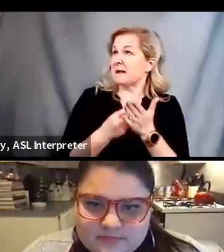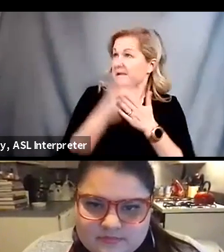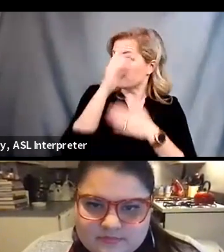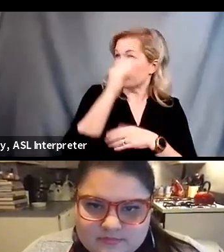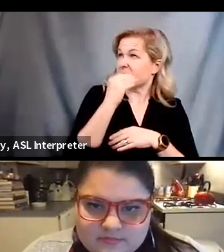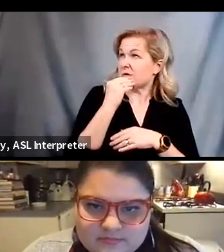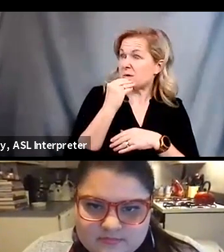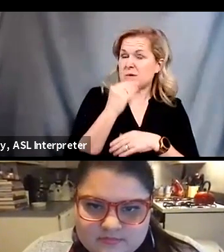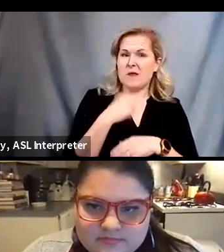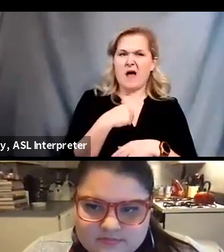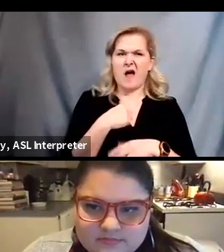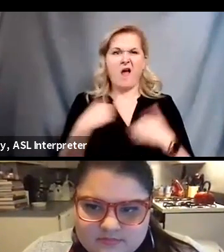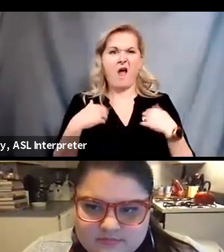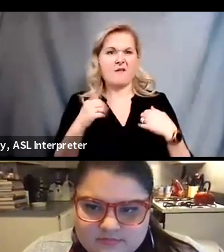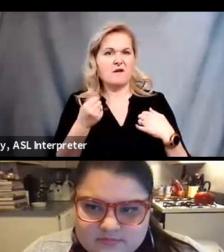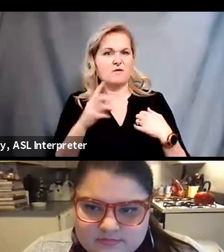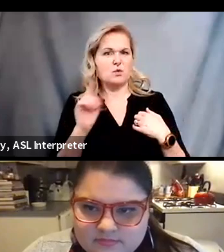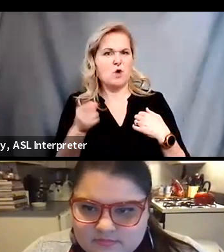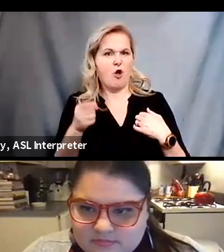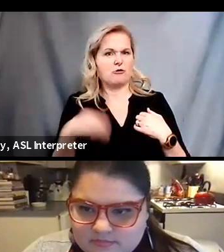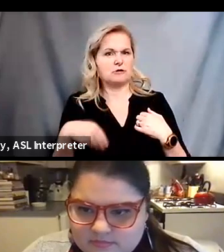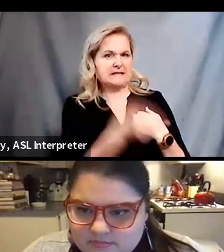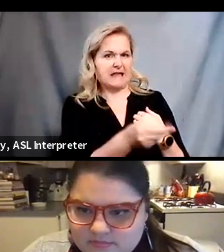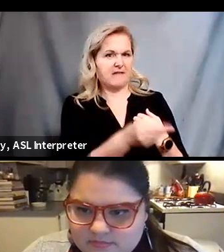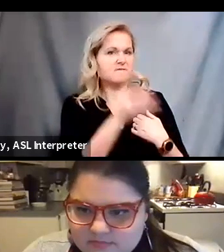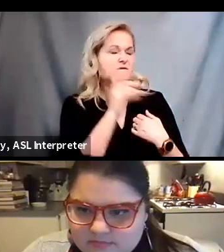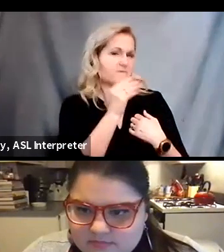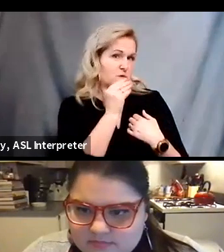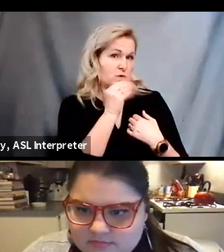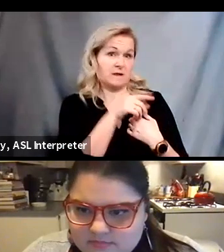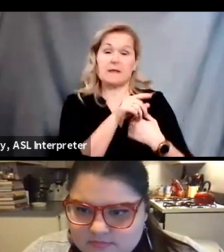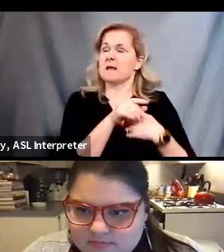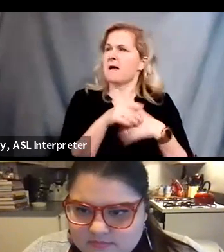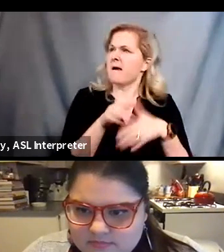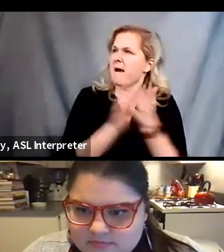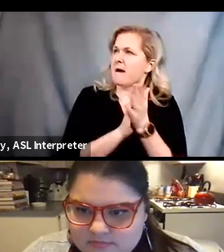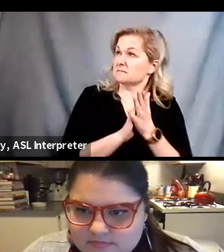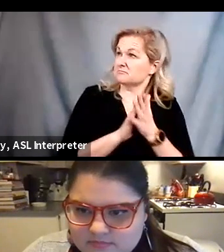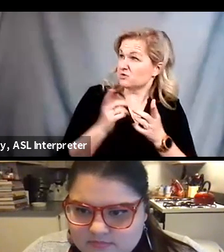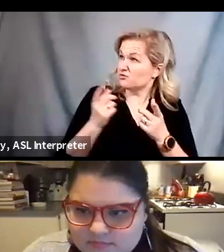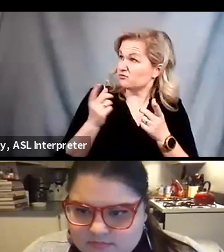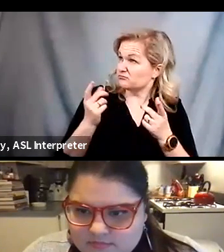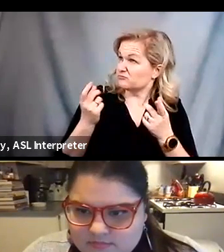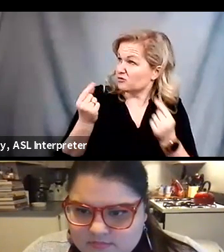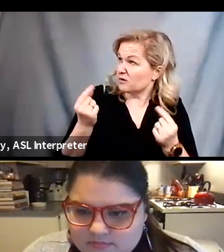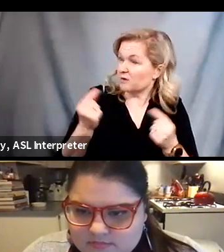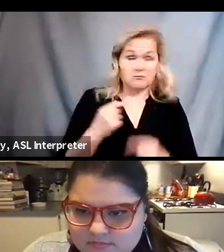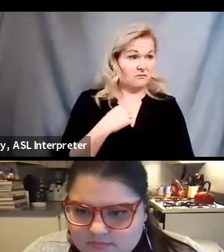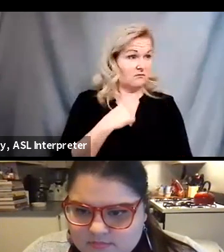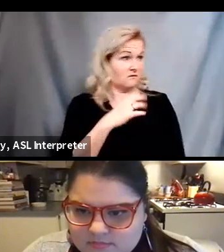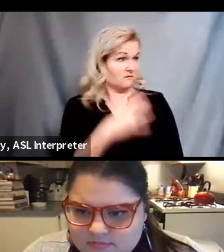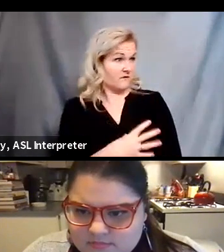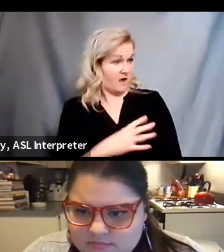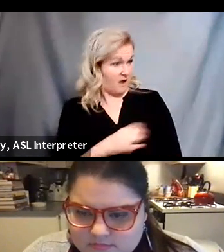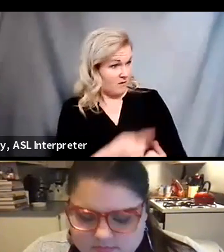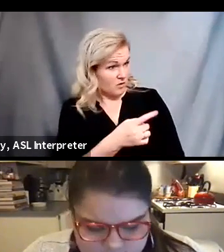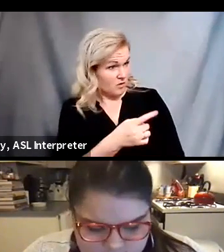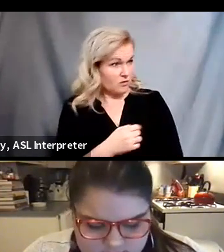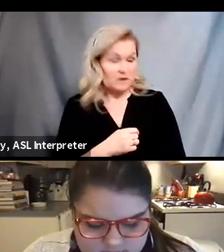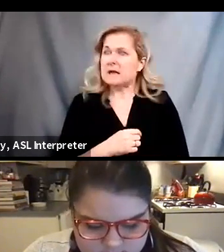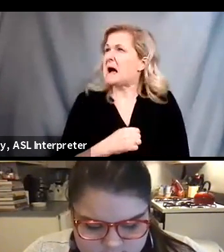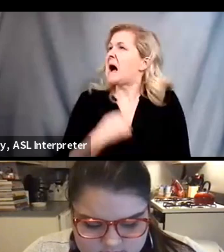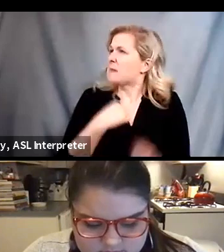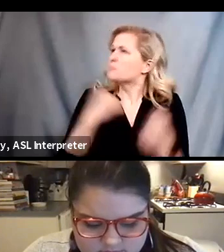him a few dollars and then for food. And then he asked me how I was. And I said, I'm fine. And how are you? And he said he